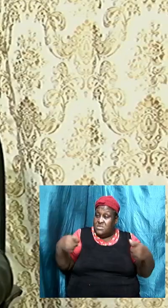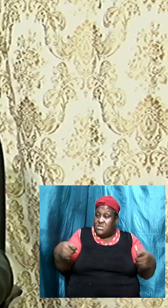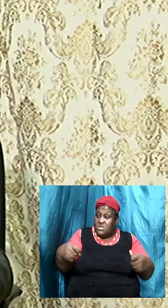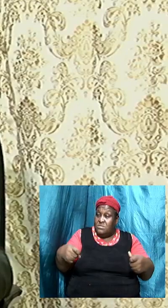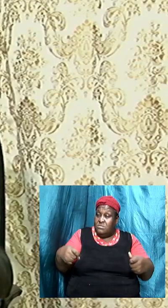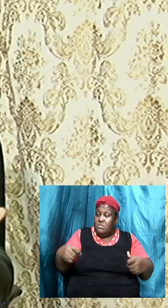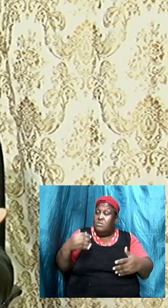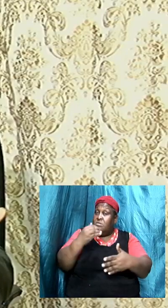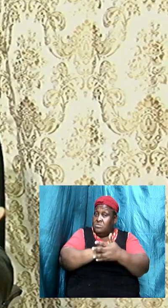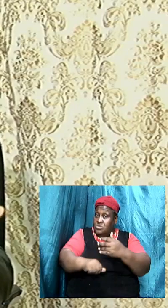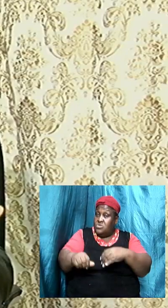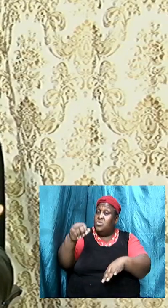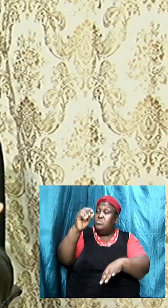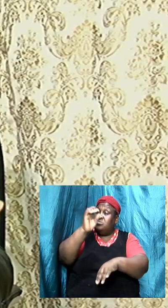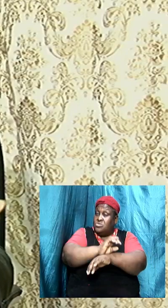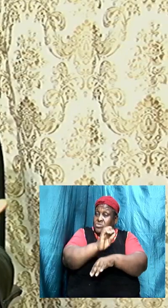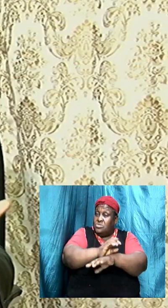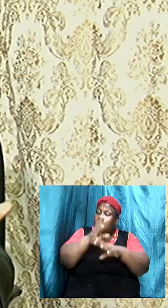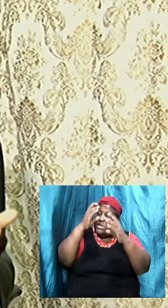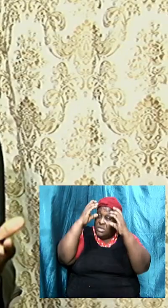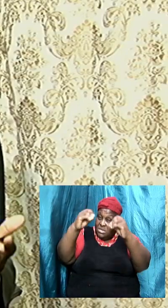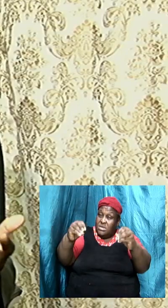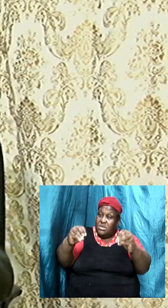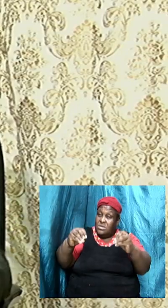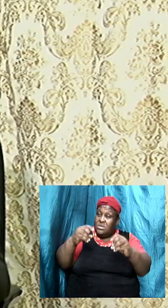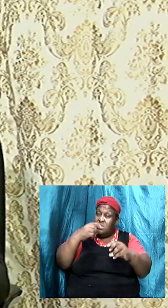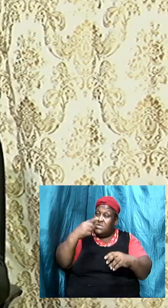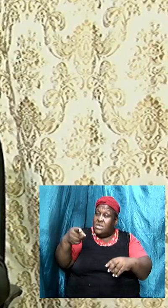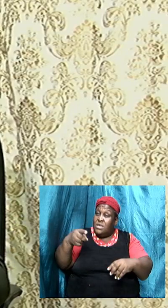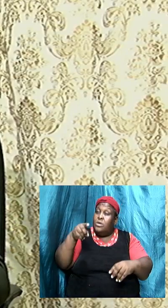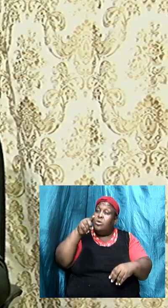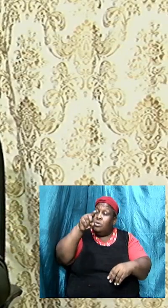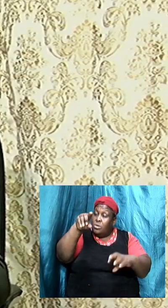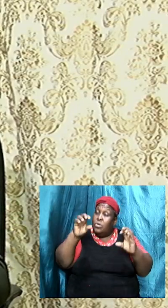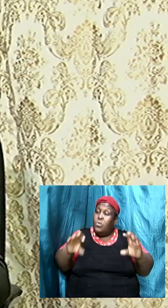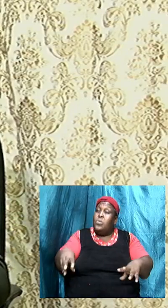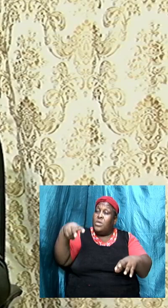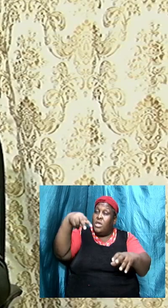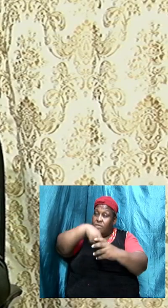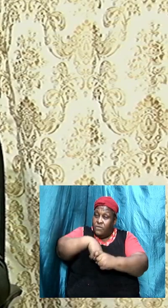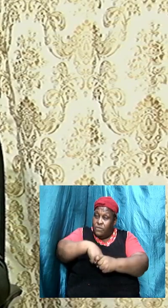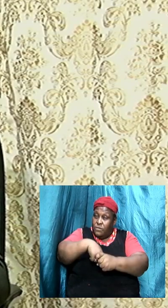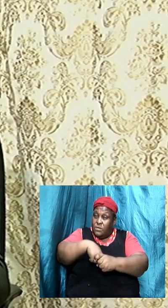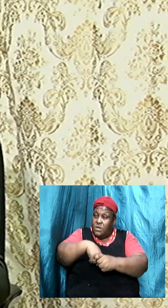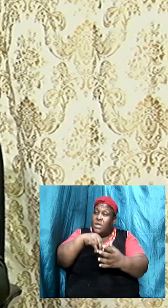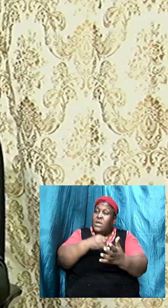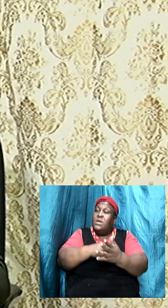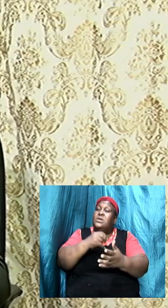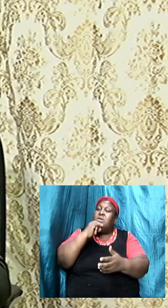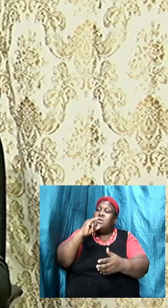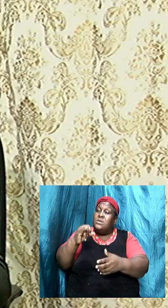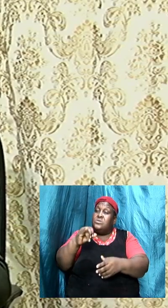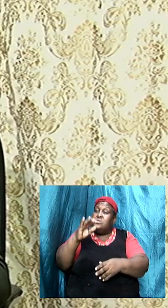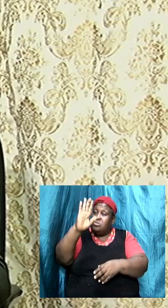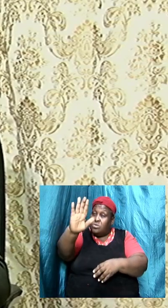some that teaches that you can vote because it is your democratic